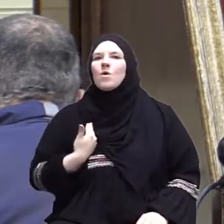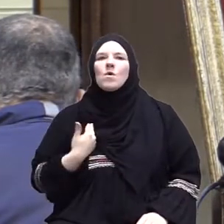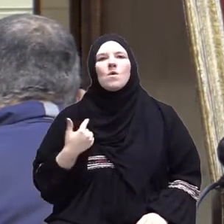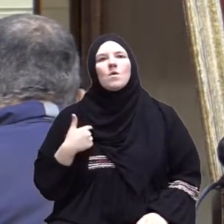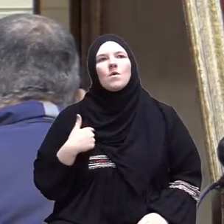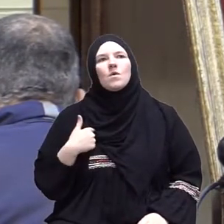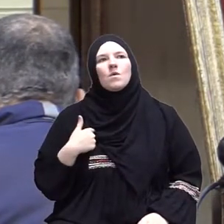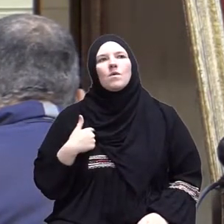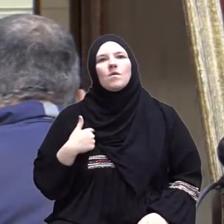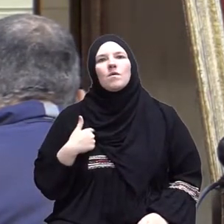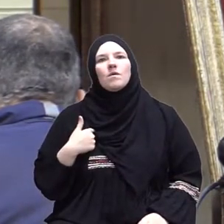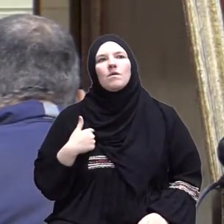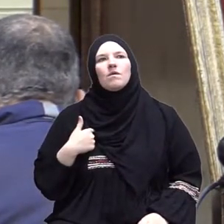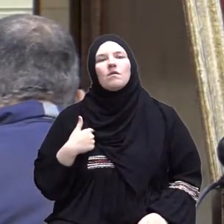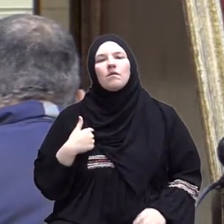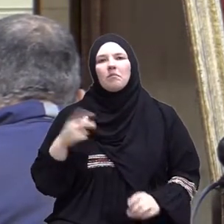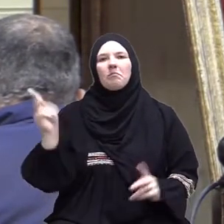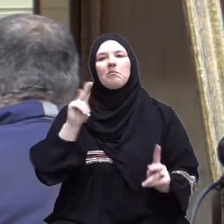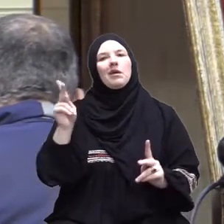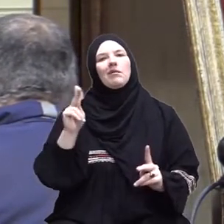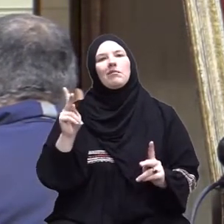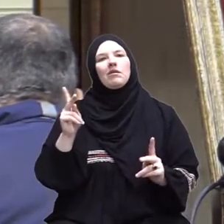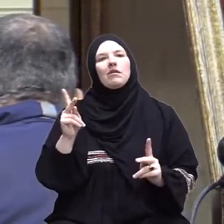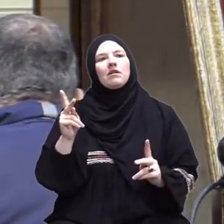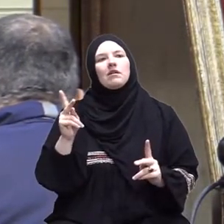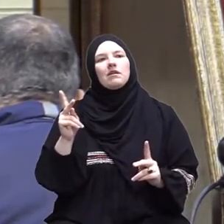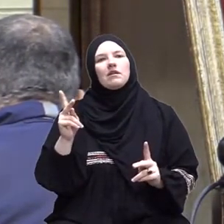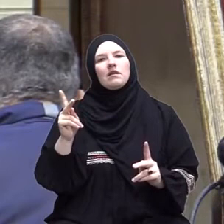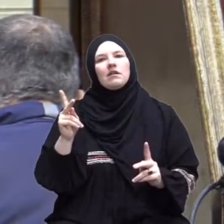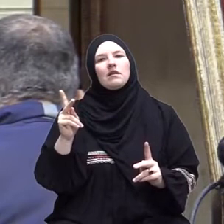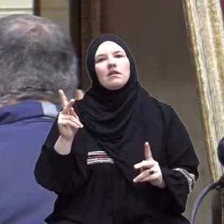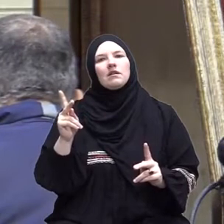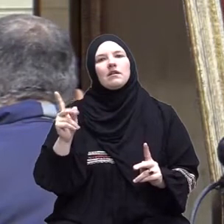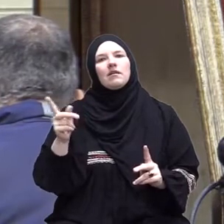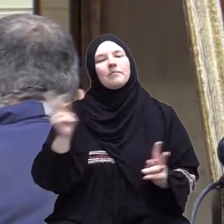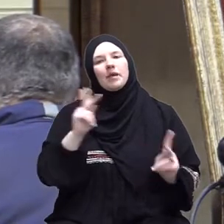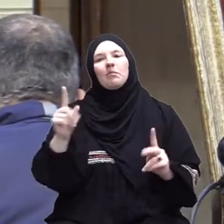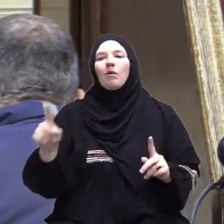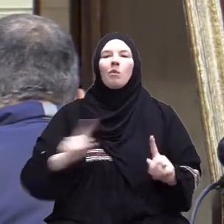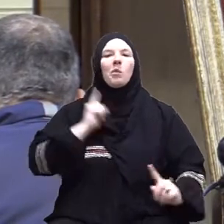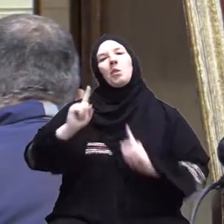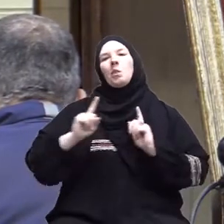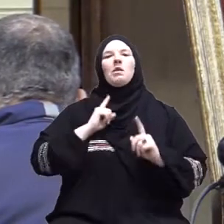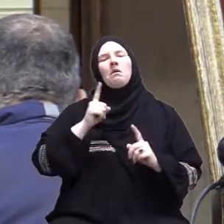me anti-Semitic, because I am more Semitic than those who claim to be Semitic.